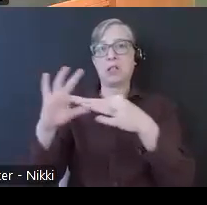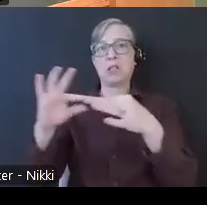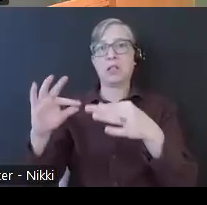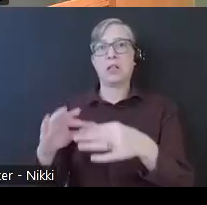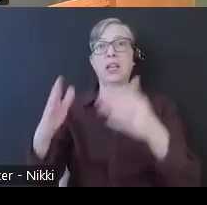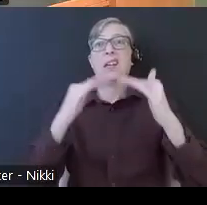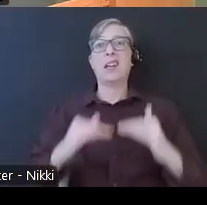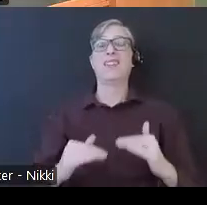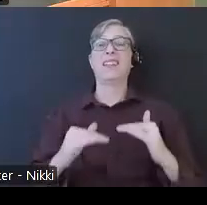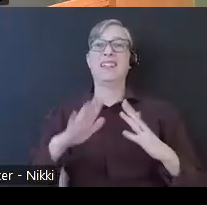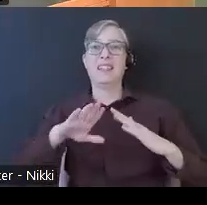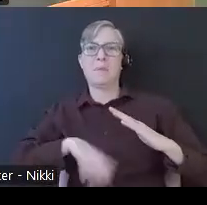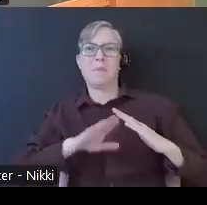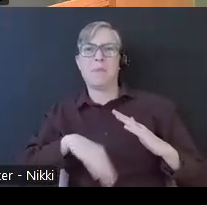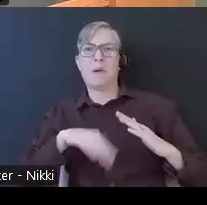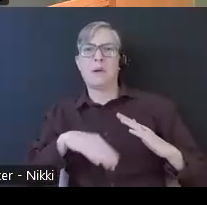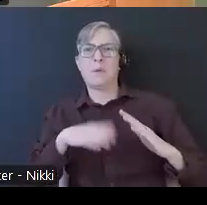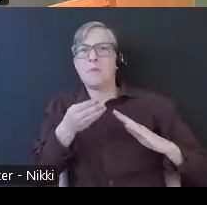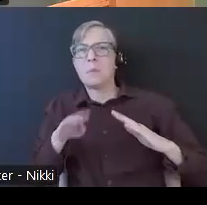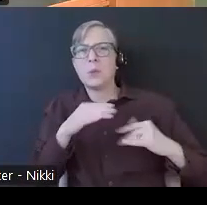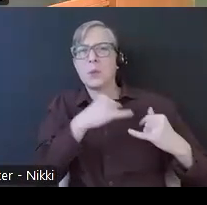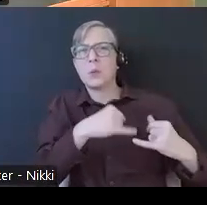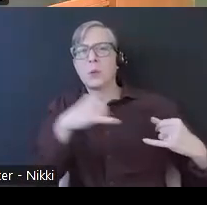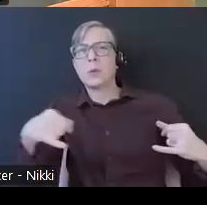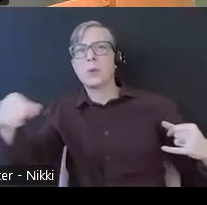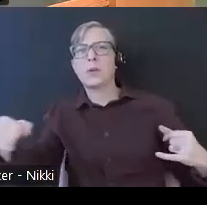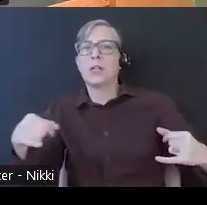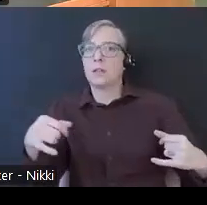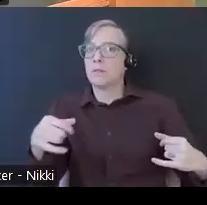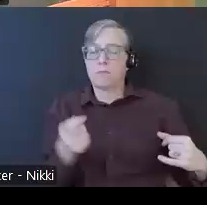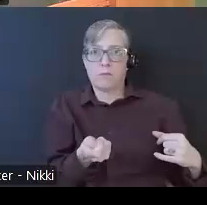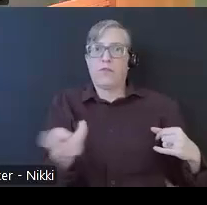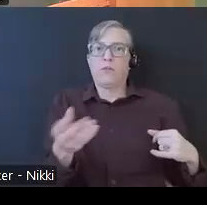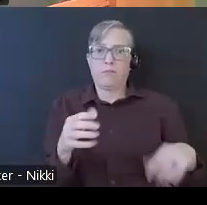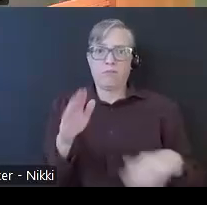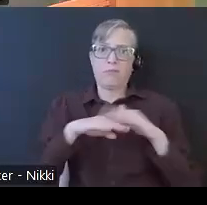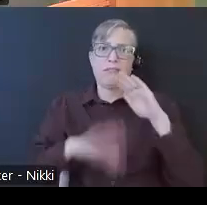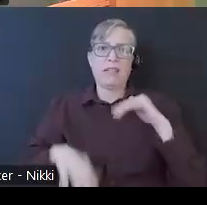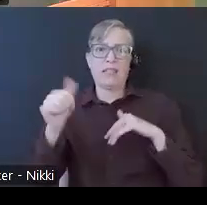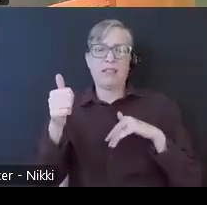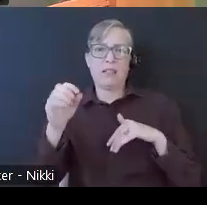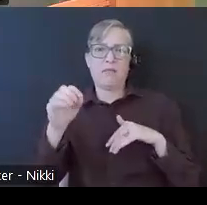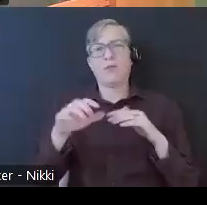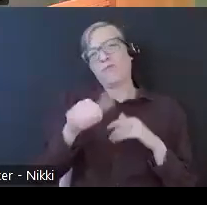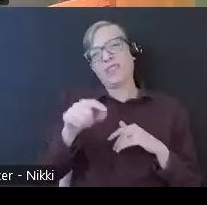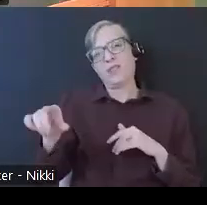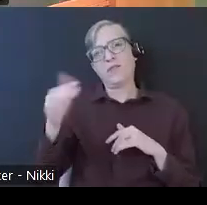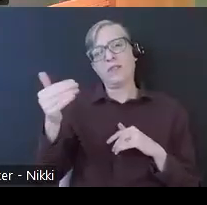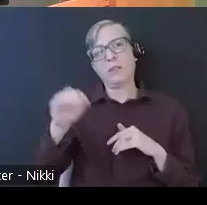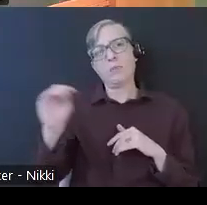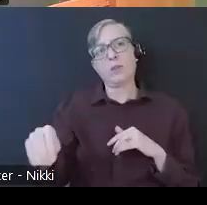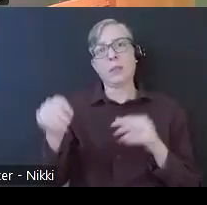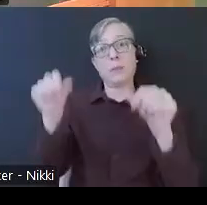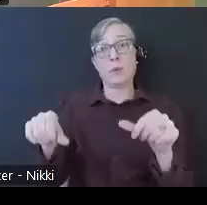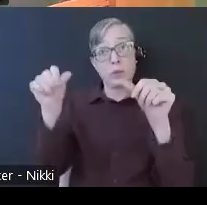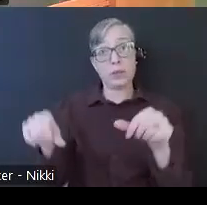10-15% actively posted. So we looked at this from that participation rule, the 1% rule, and we looked at hours, and we found